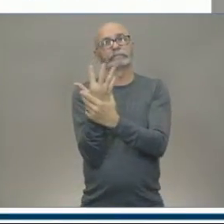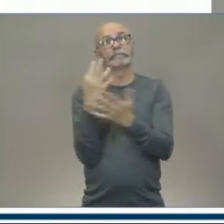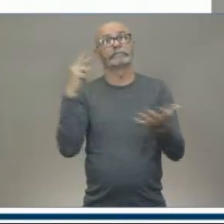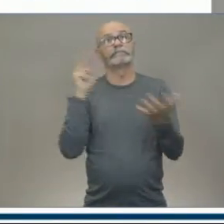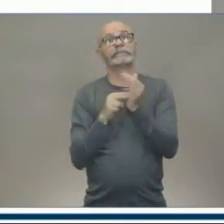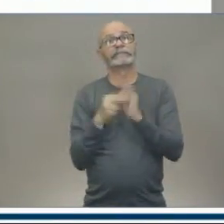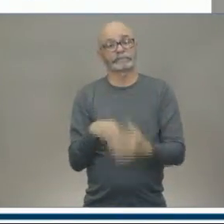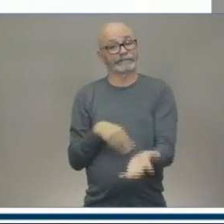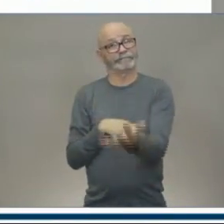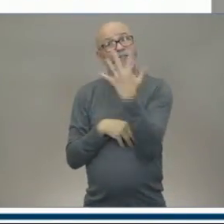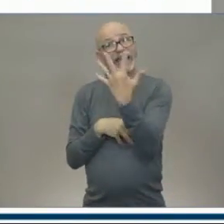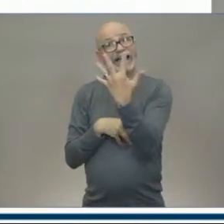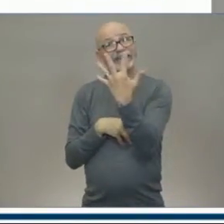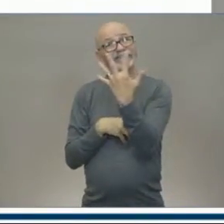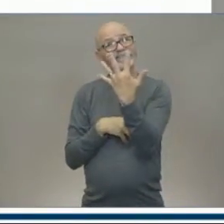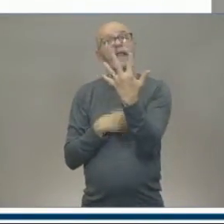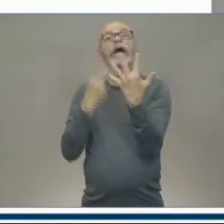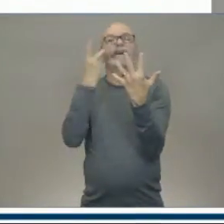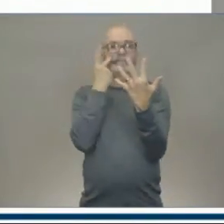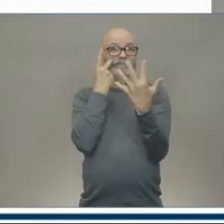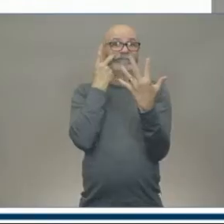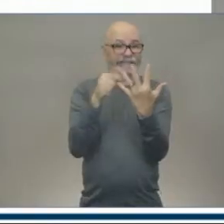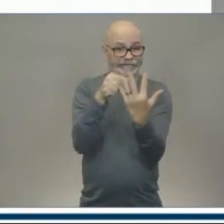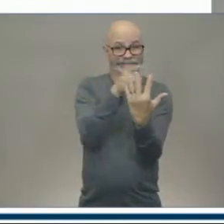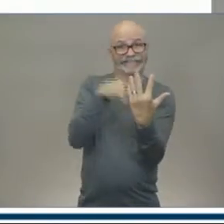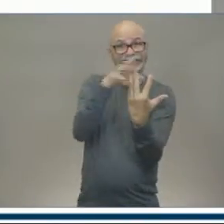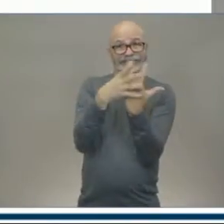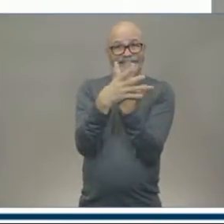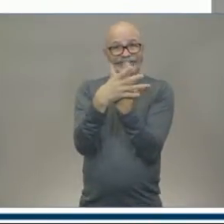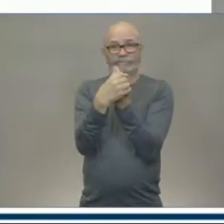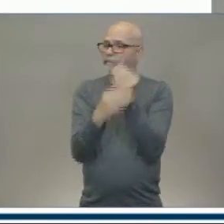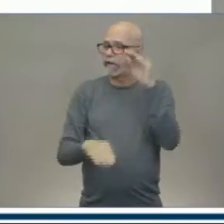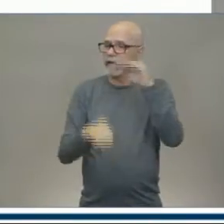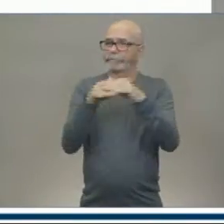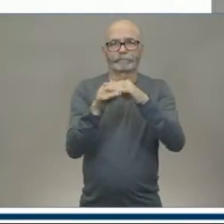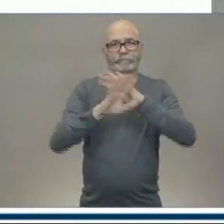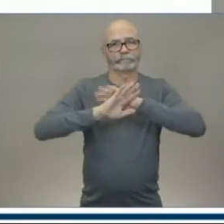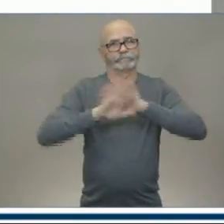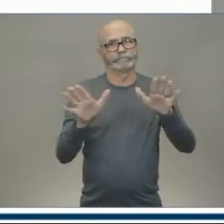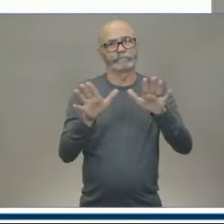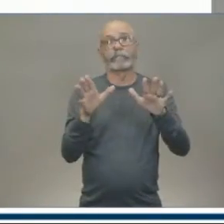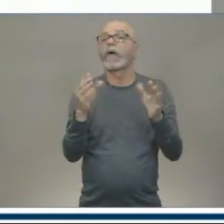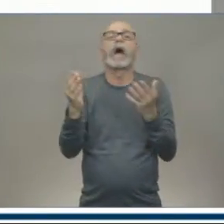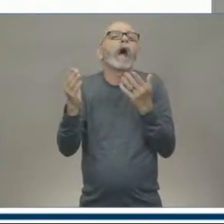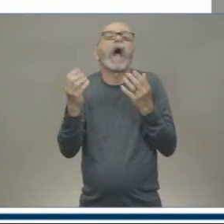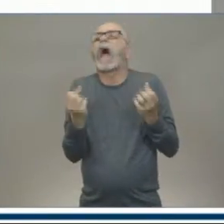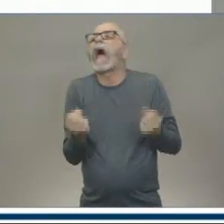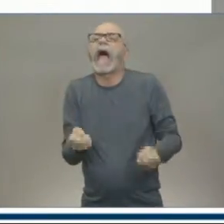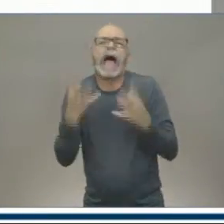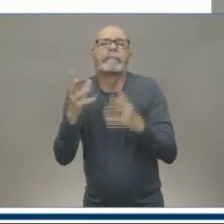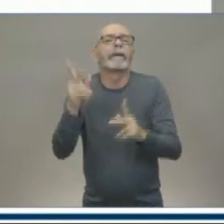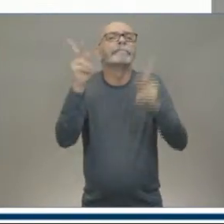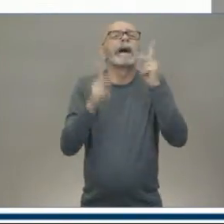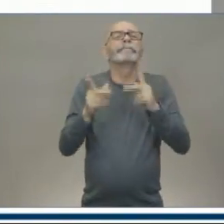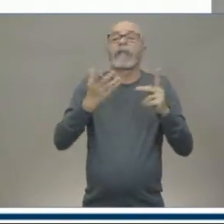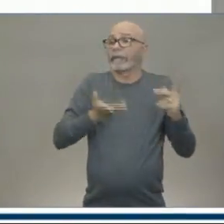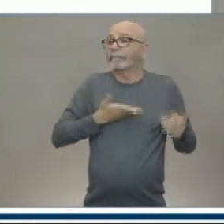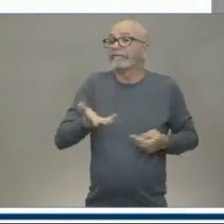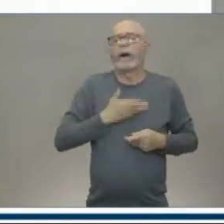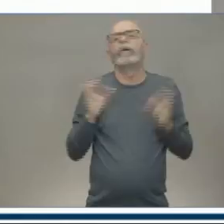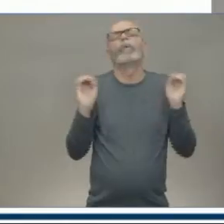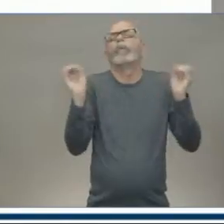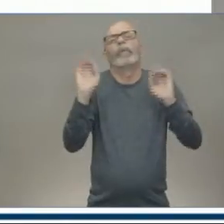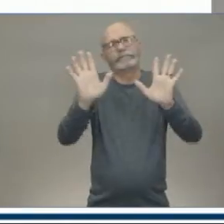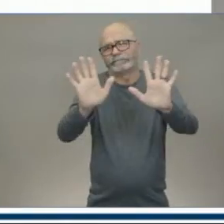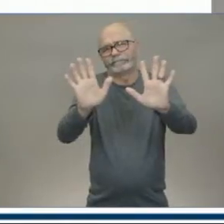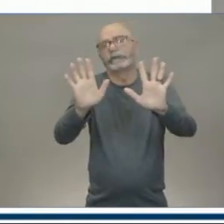to visit you in your home at a time, up to 5, regardless of how many people live in your household. However, when people go